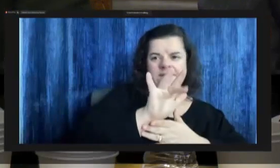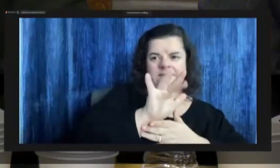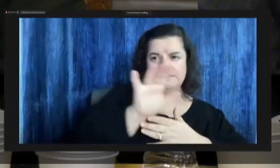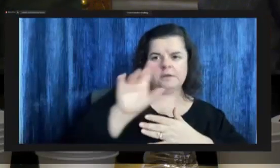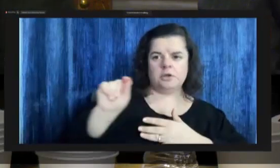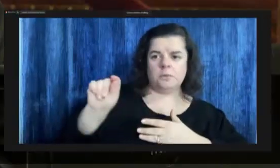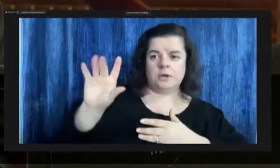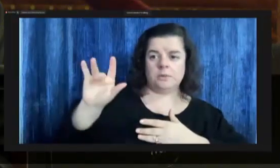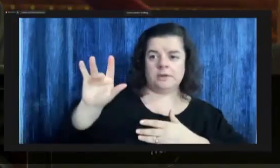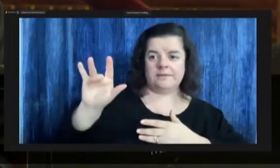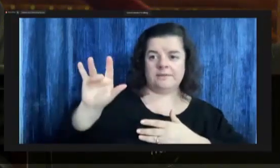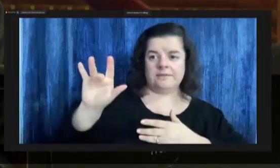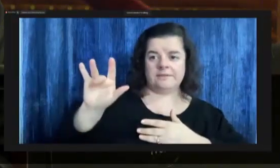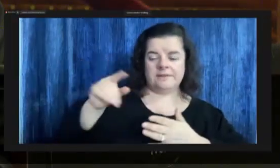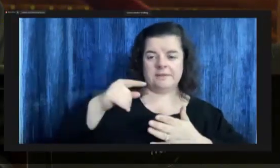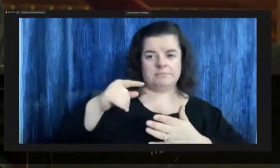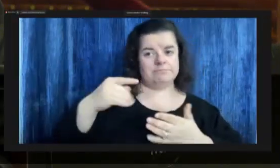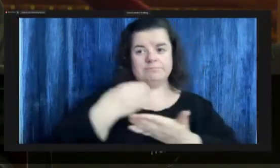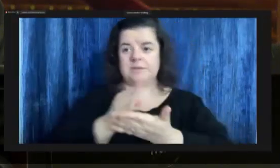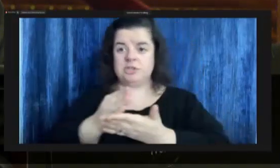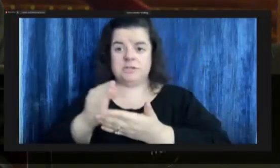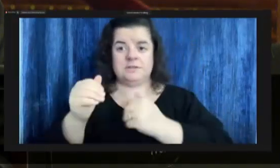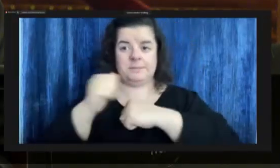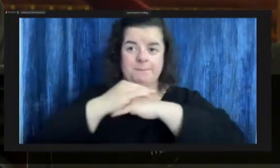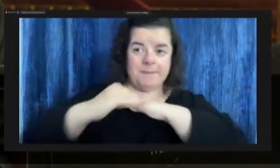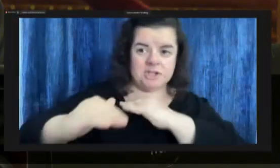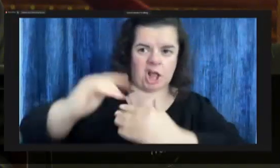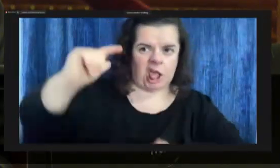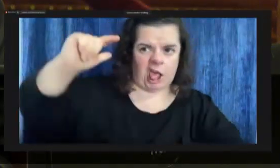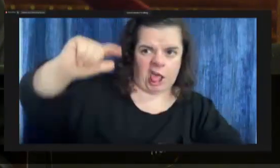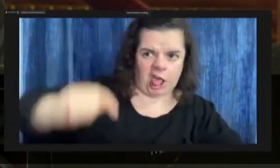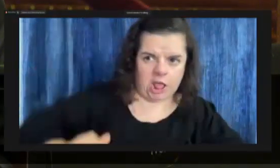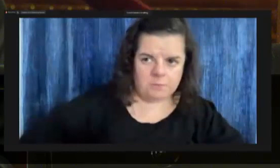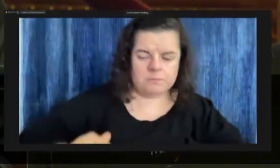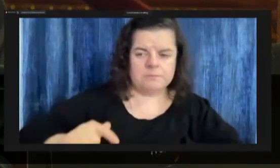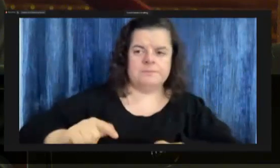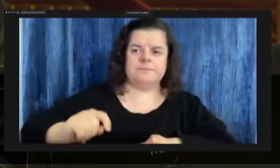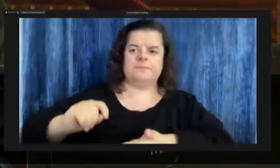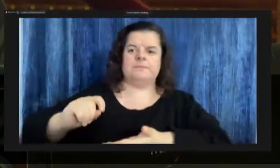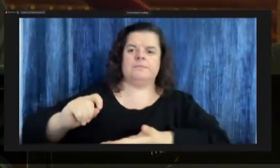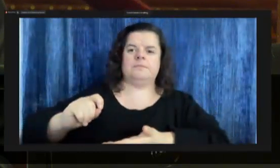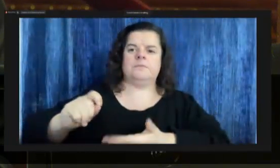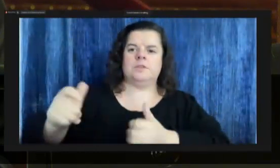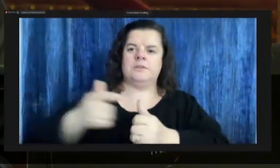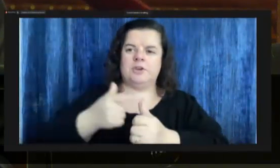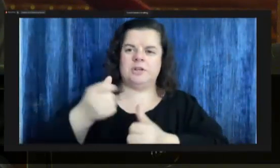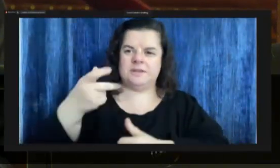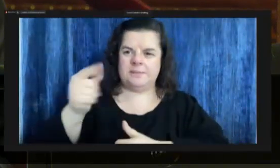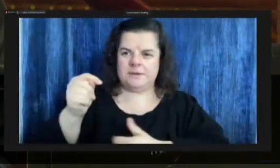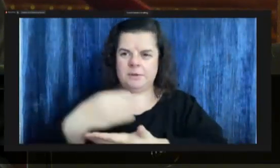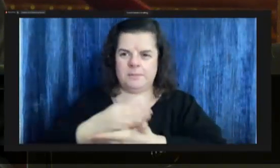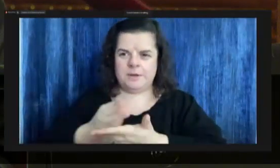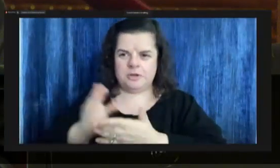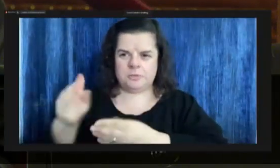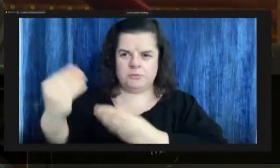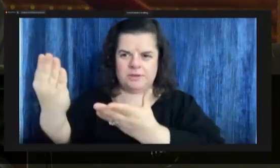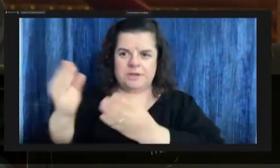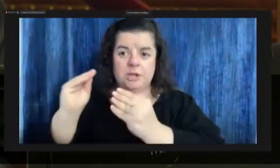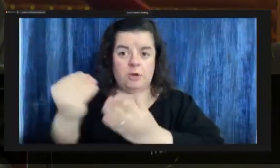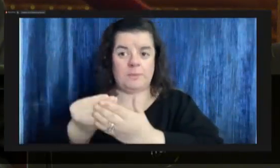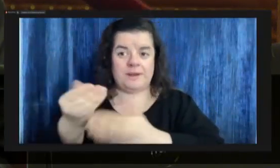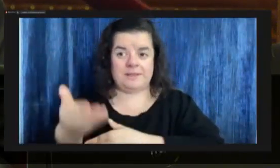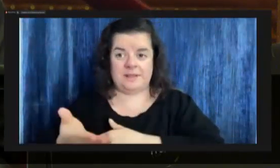2025, the paving budget is real low. And in the first September budget the mayor presented, there wasn't any money in that